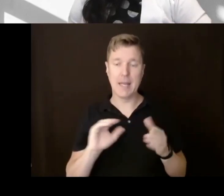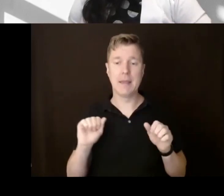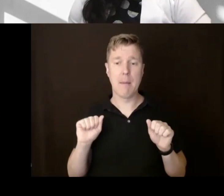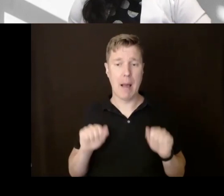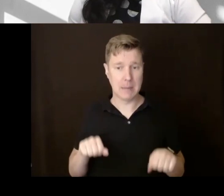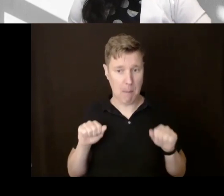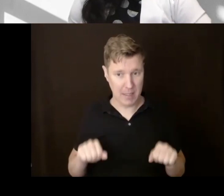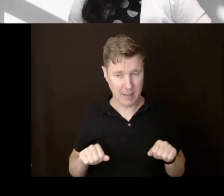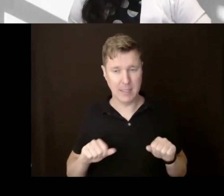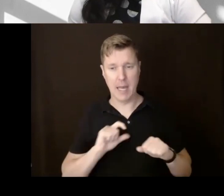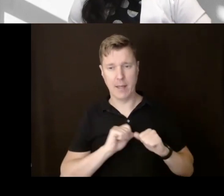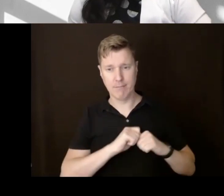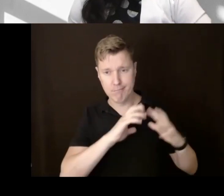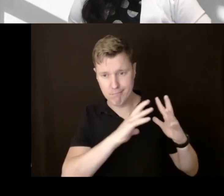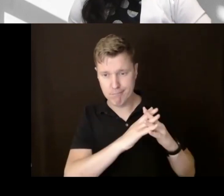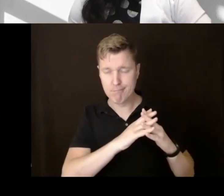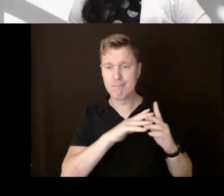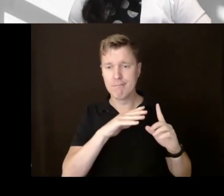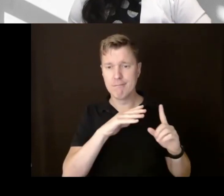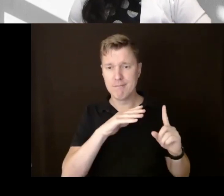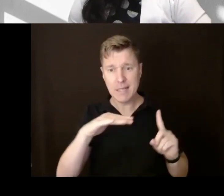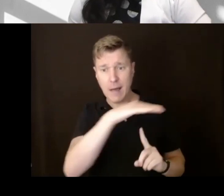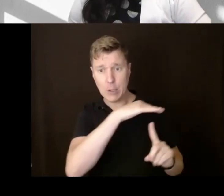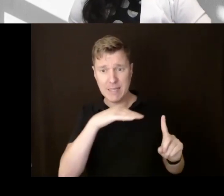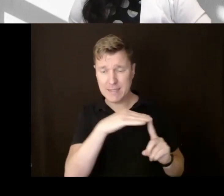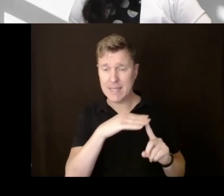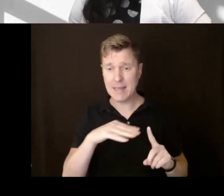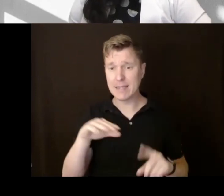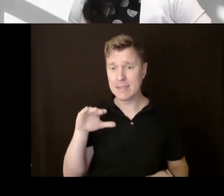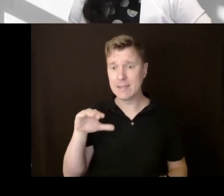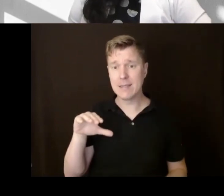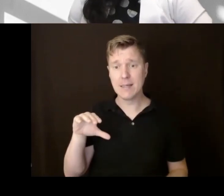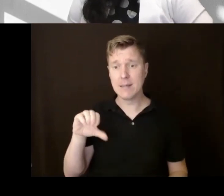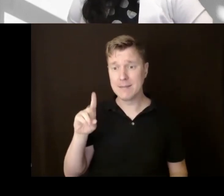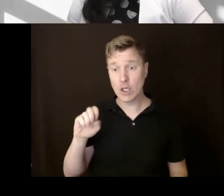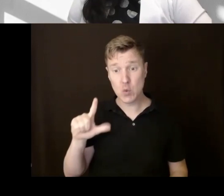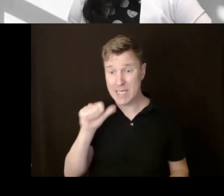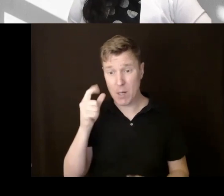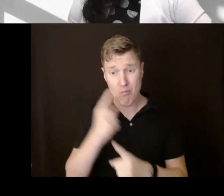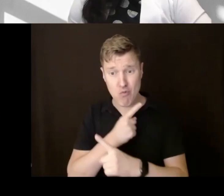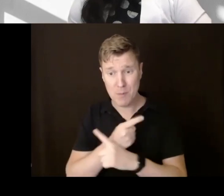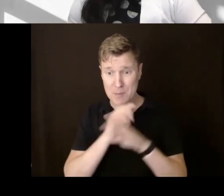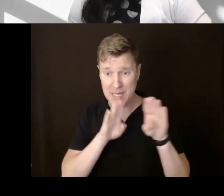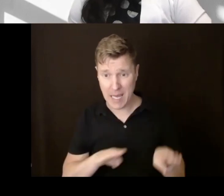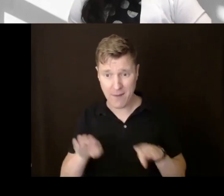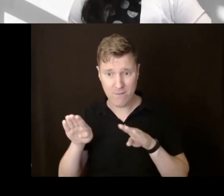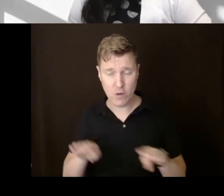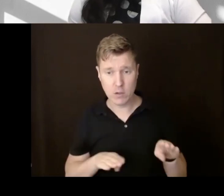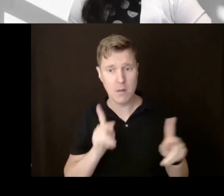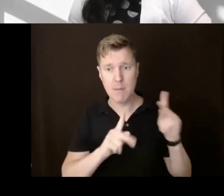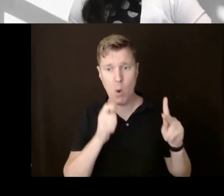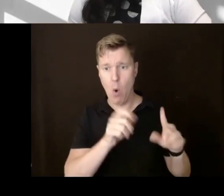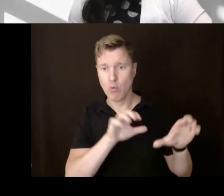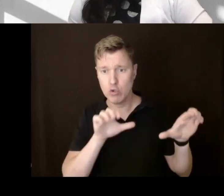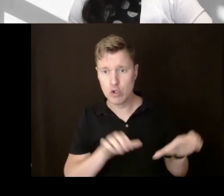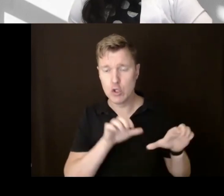environments where you know, sexually inappropriate behaviors, people, you know, will not engage in them, or